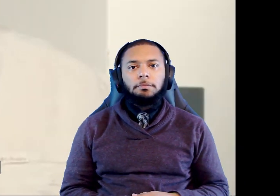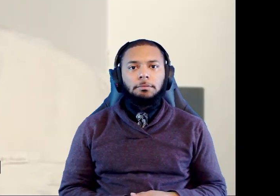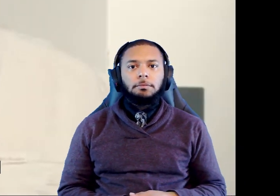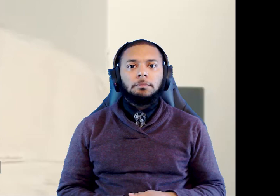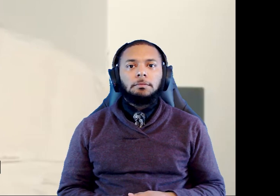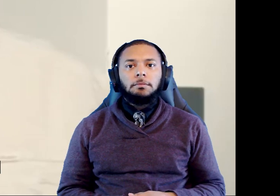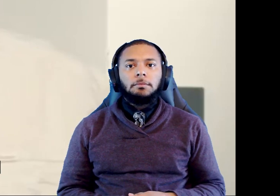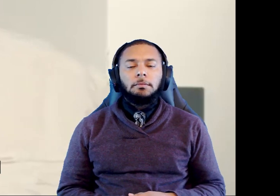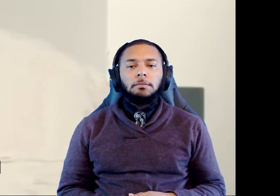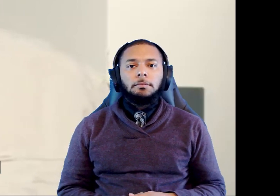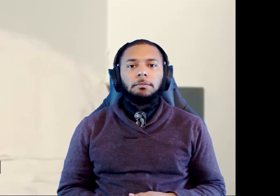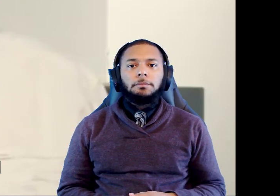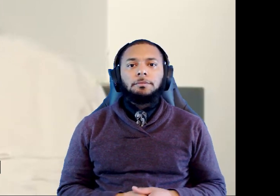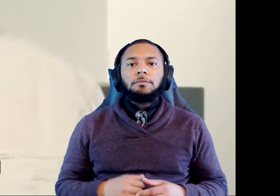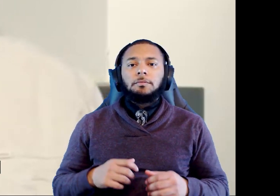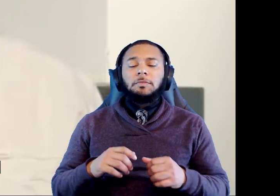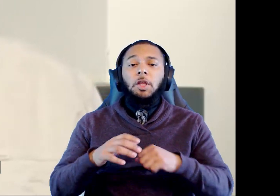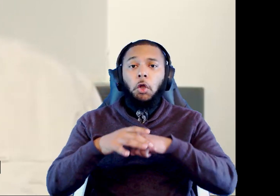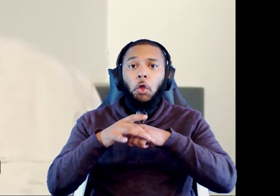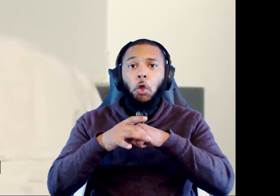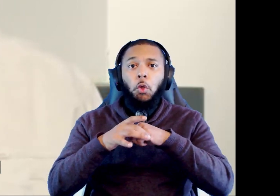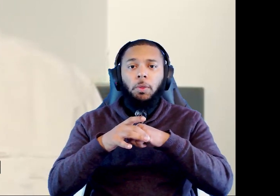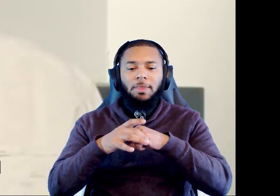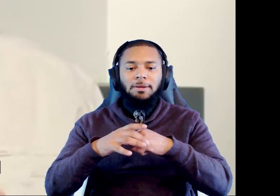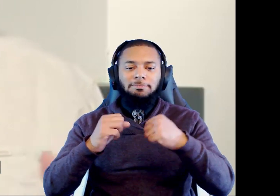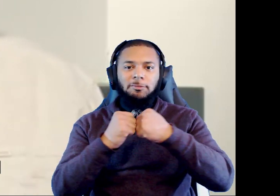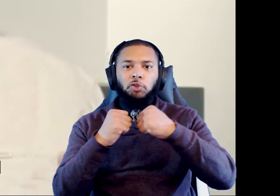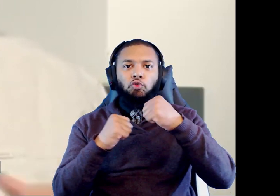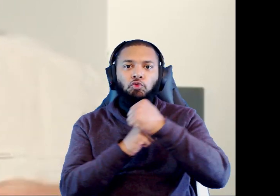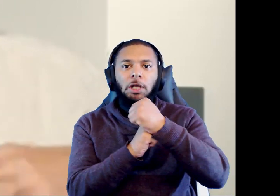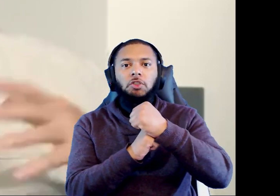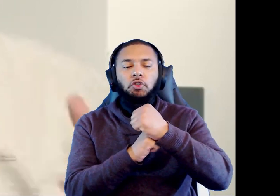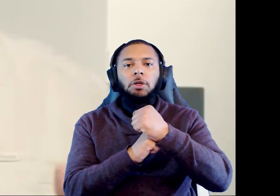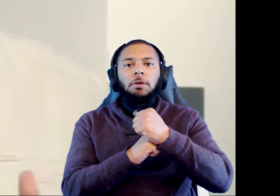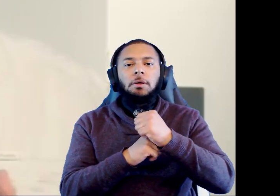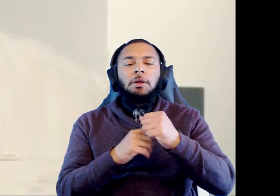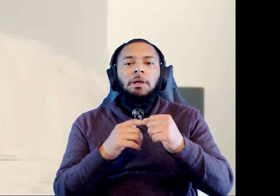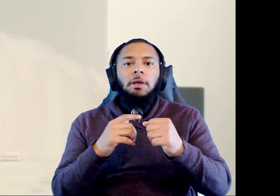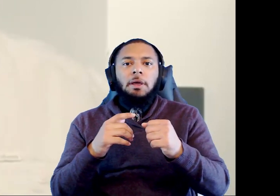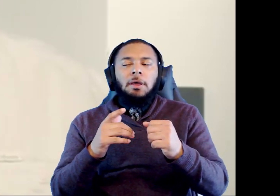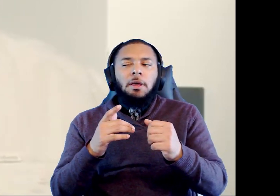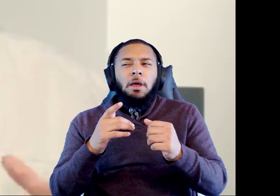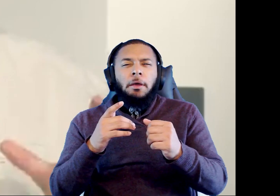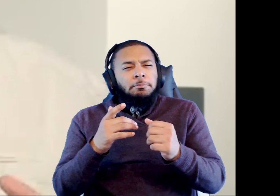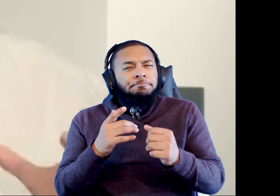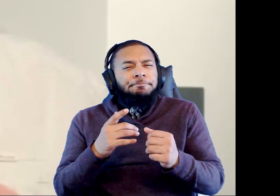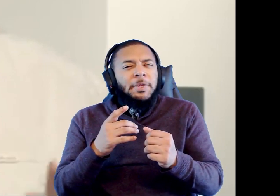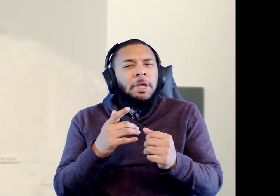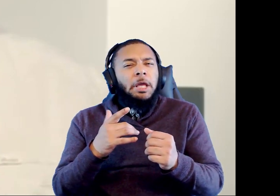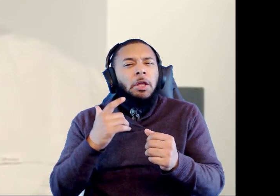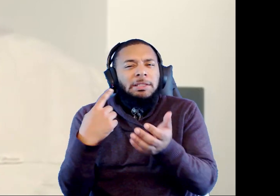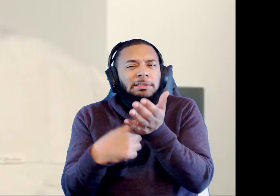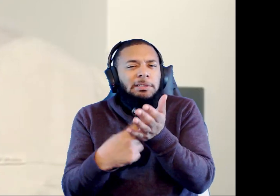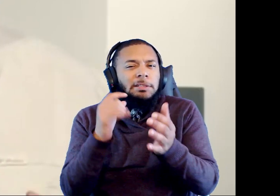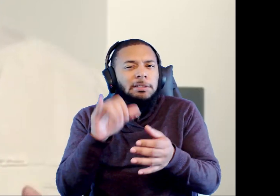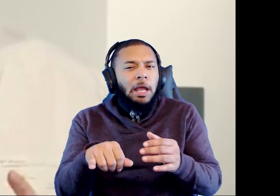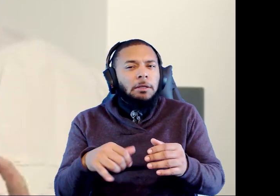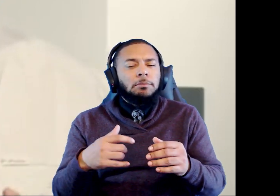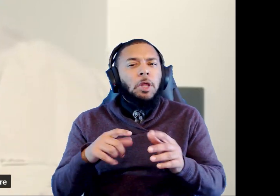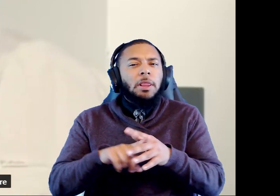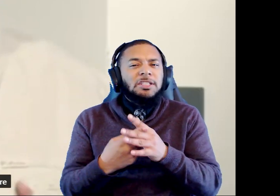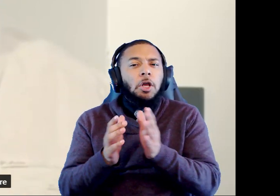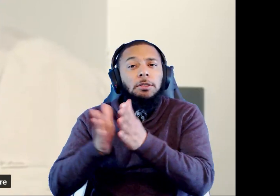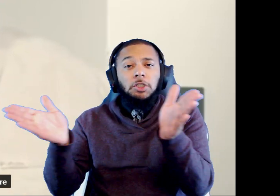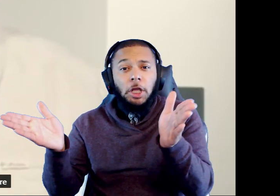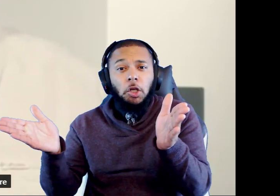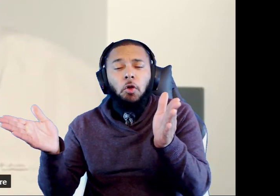When looking at the physical structure of the Earth as a whole, let's take an overview of the Earth, and then let's dig deep and start to look at